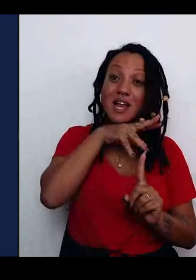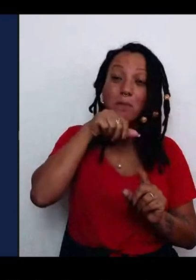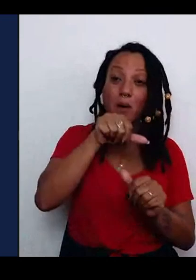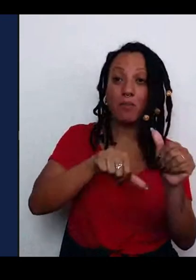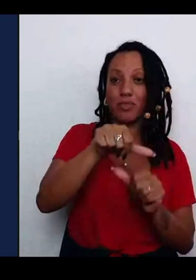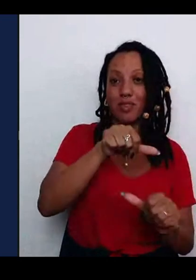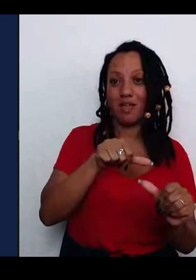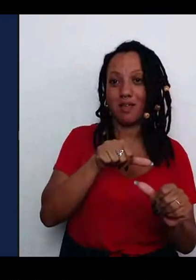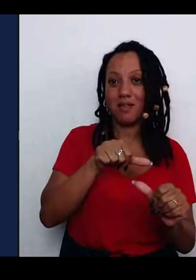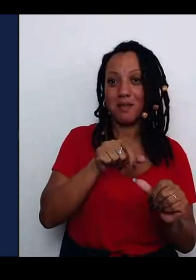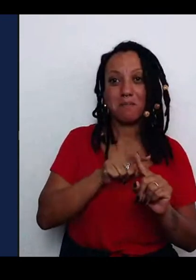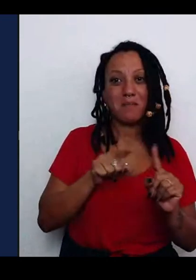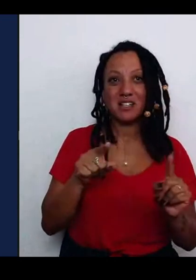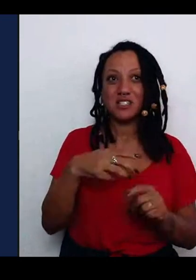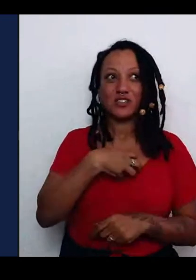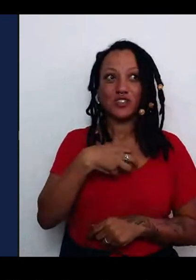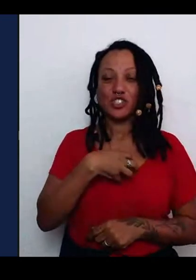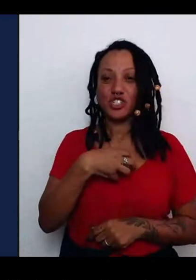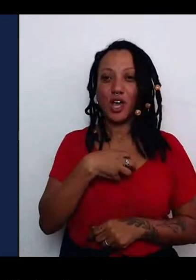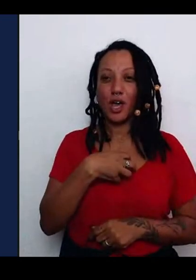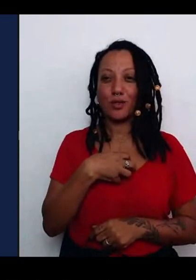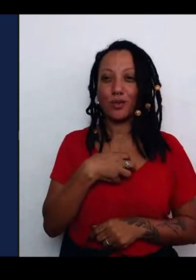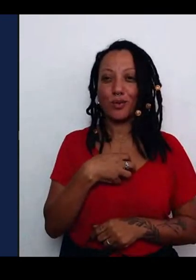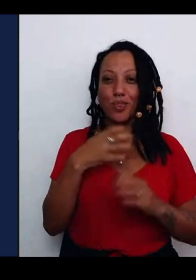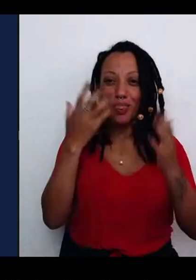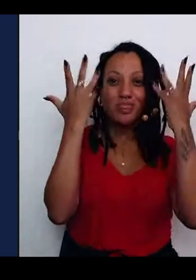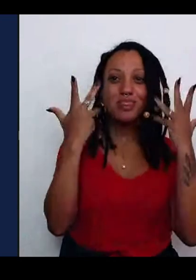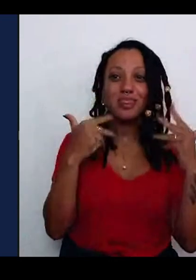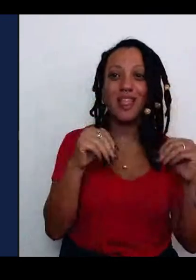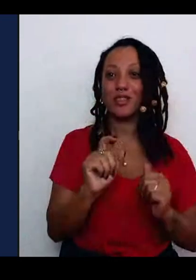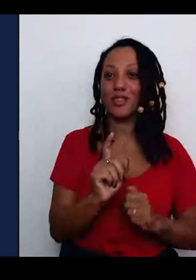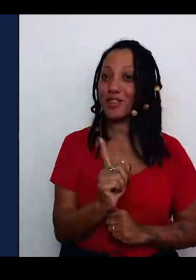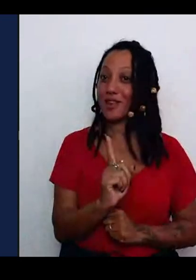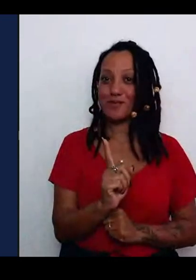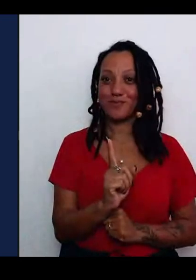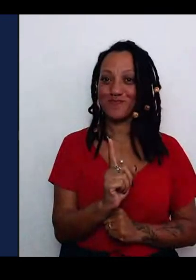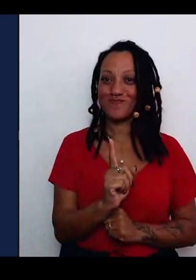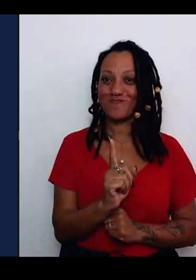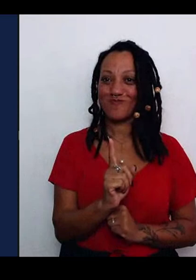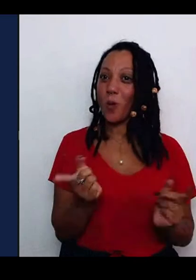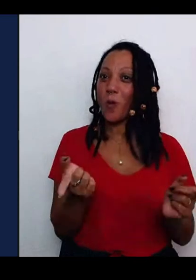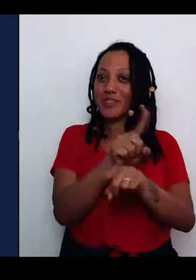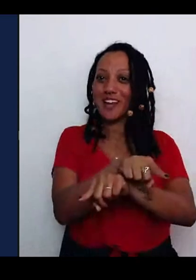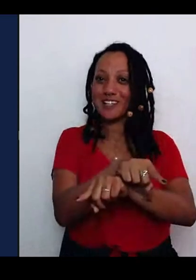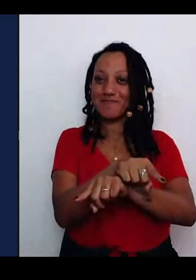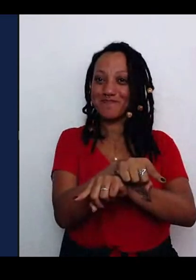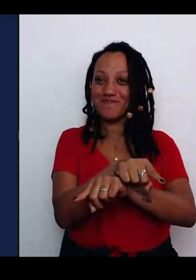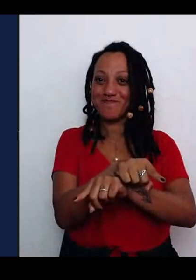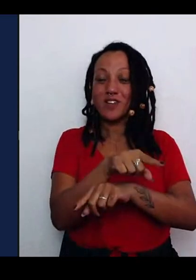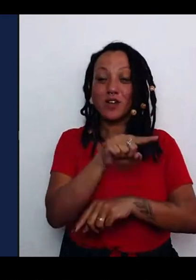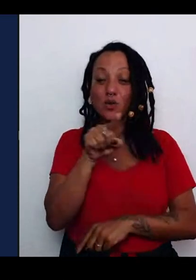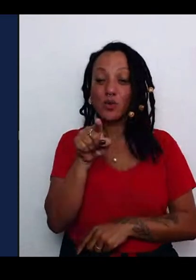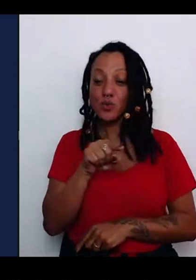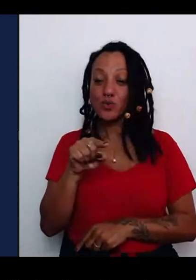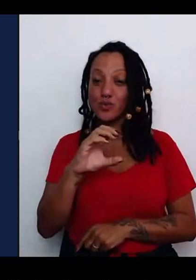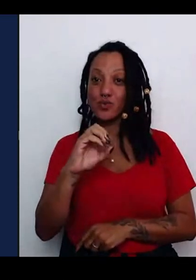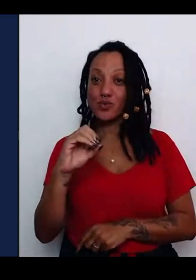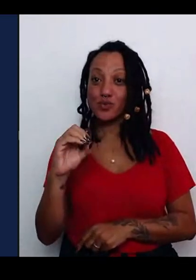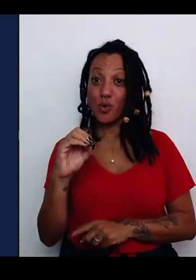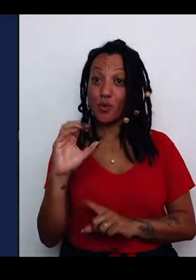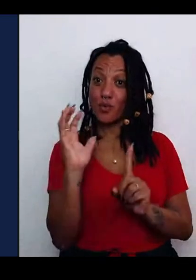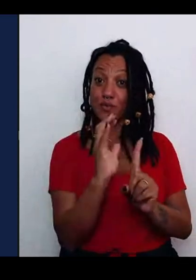transforms animals to the point of render them enabled of returning to and of surviving their original